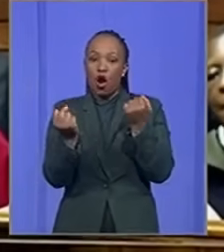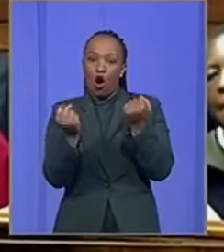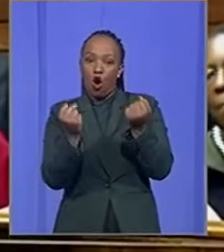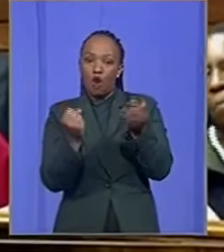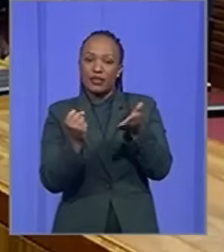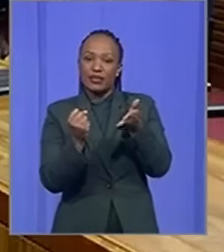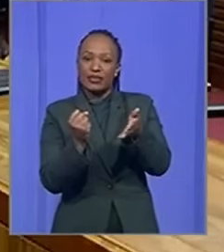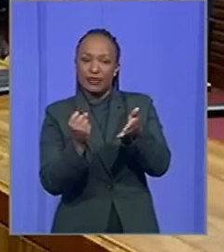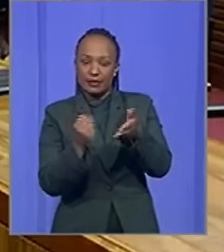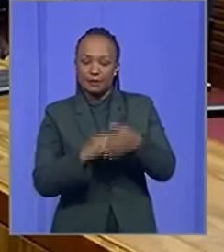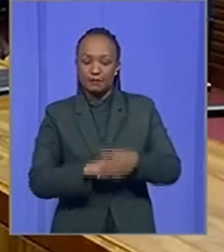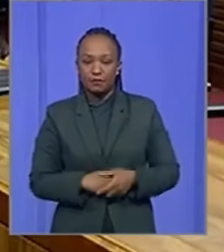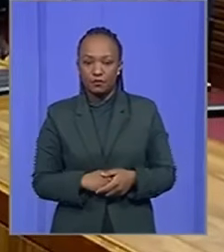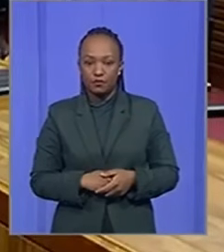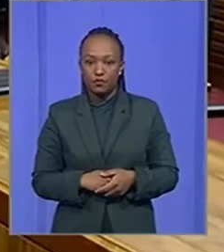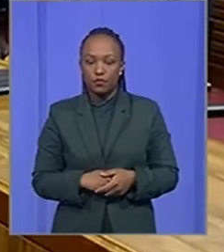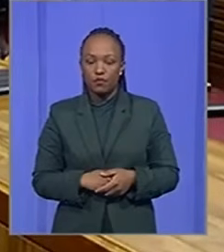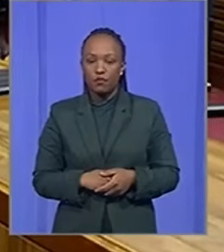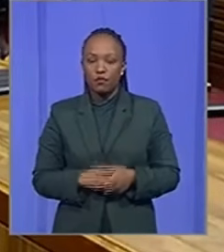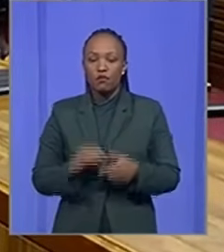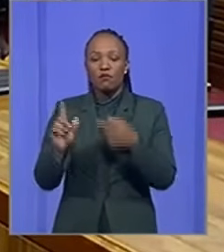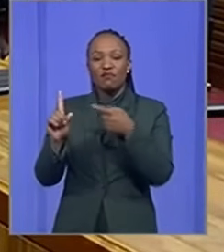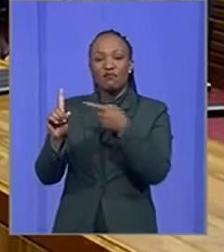the next step then is to,